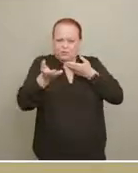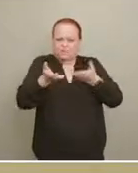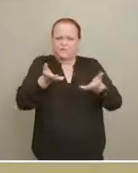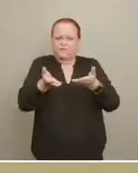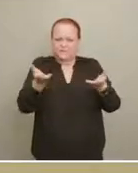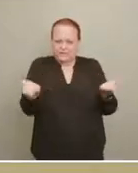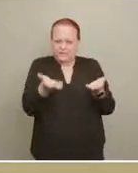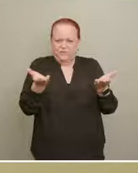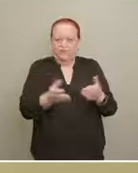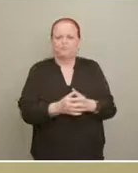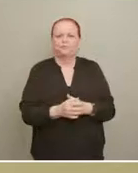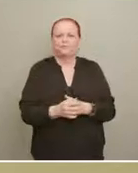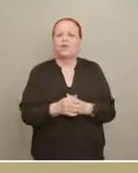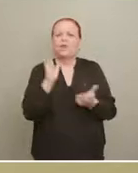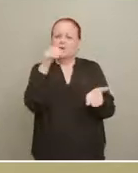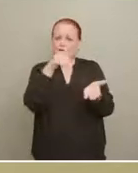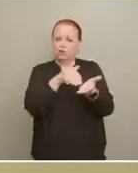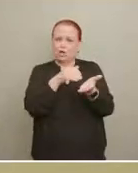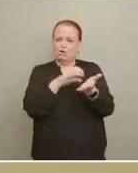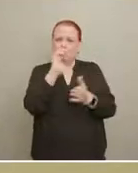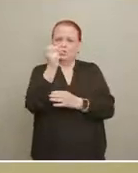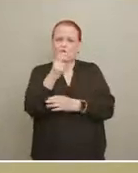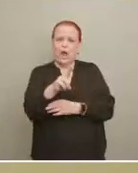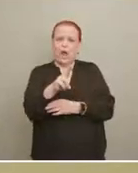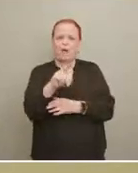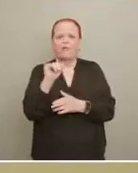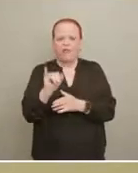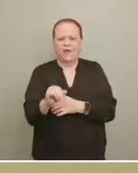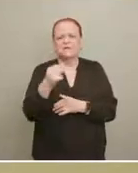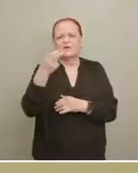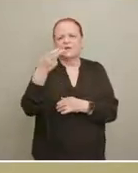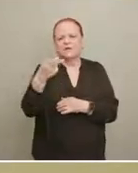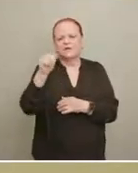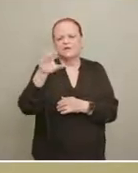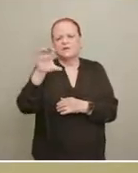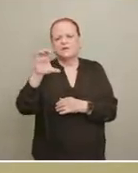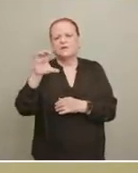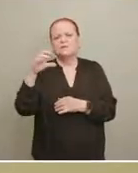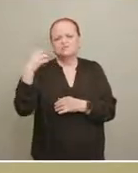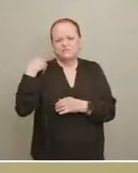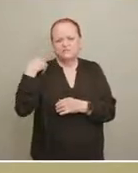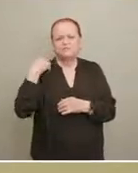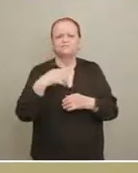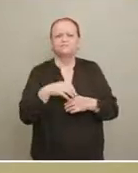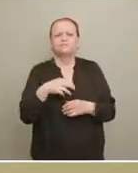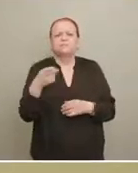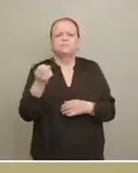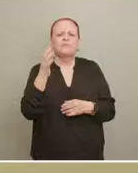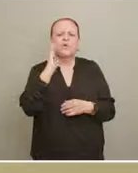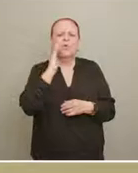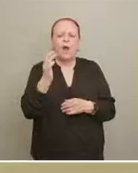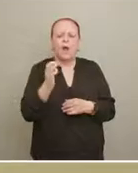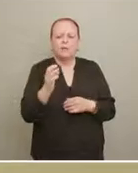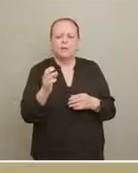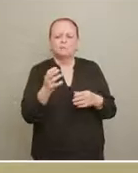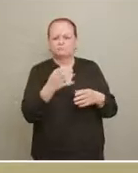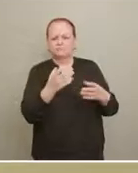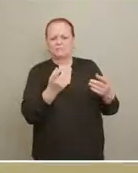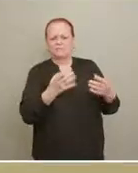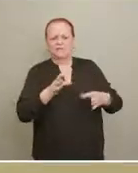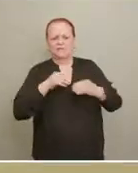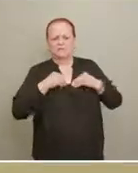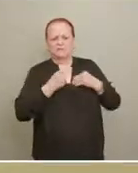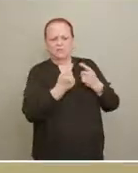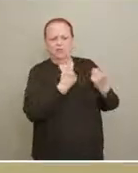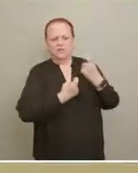director of healthcare agency, Dr. Chow, provide a COVID-19 update, and then we'll take questions from the media. So again, thank